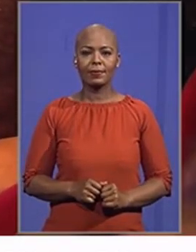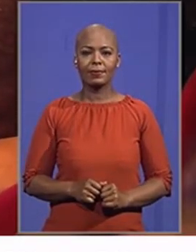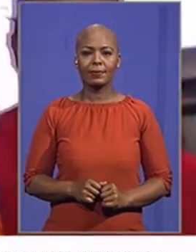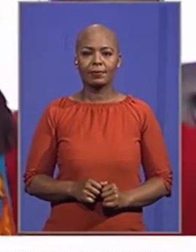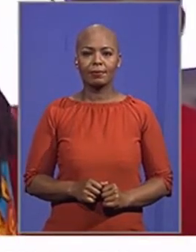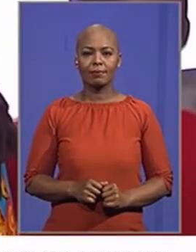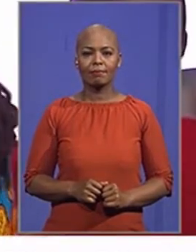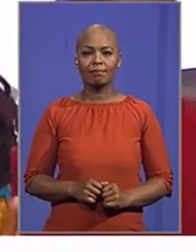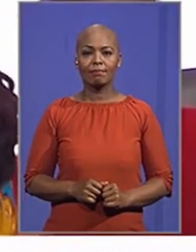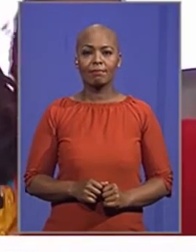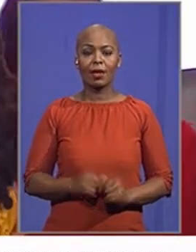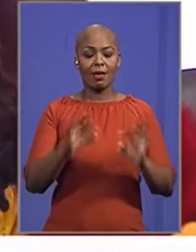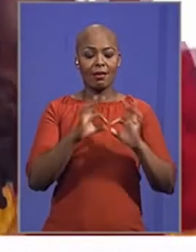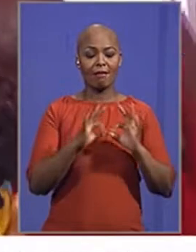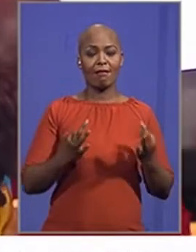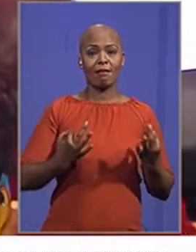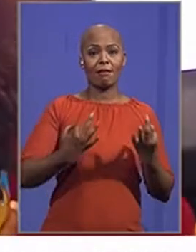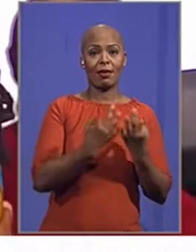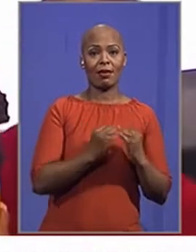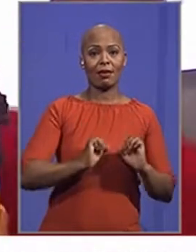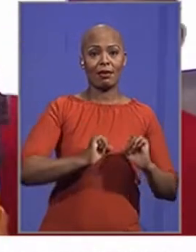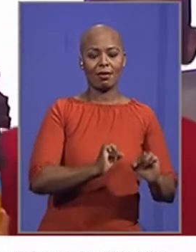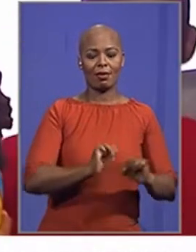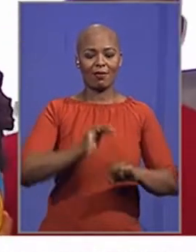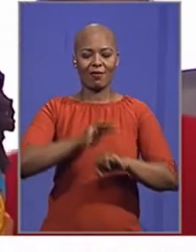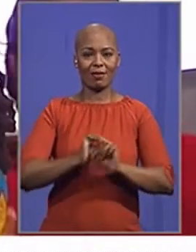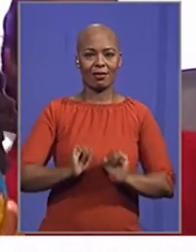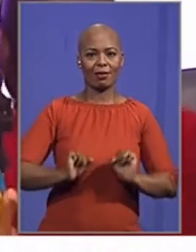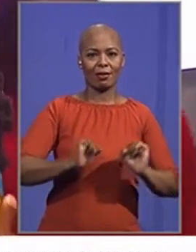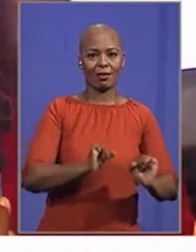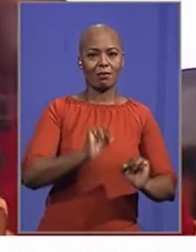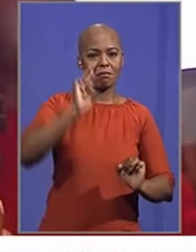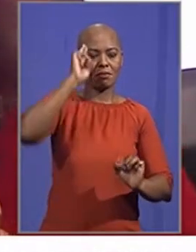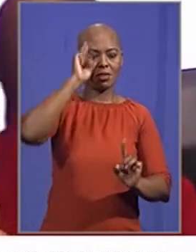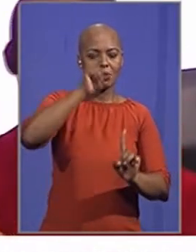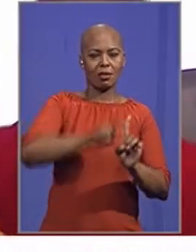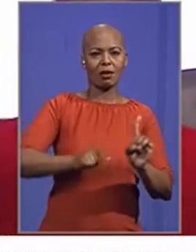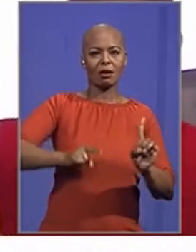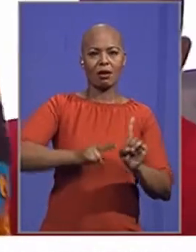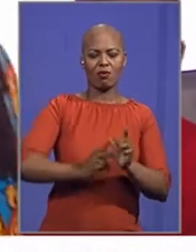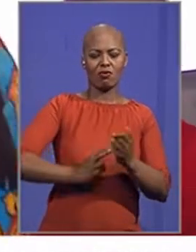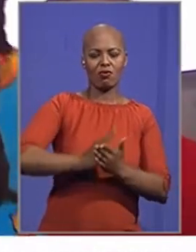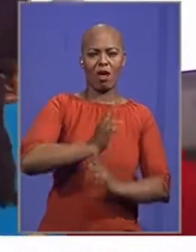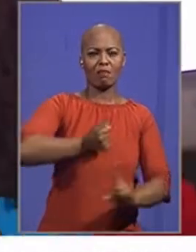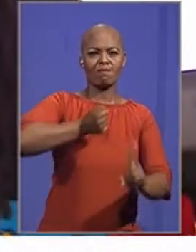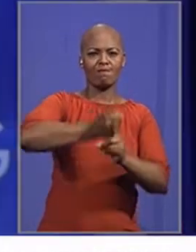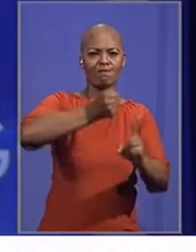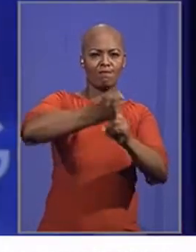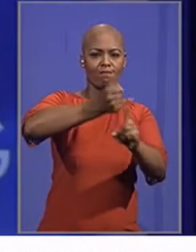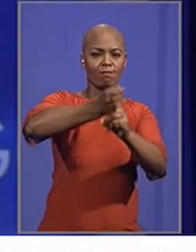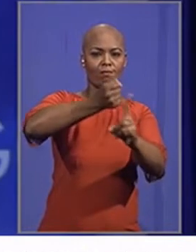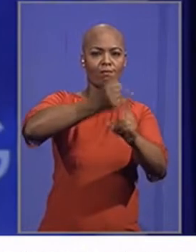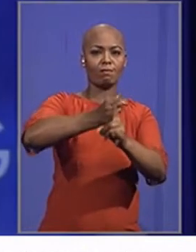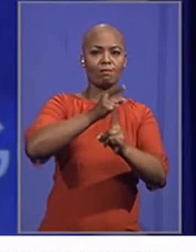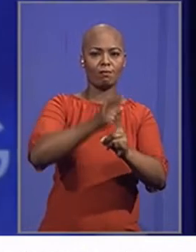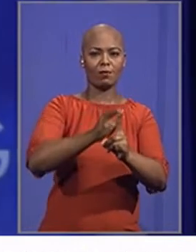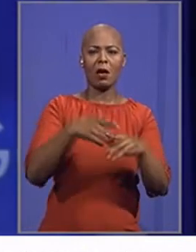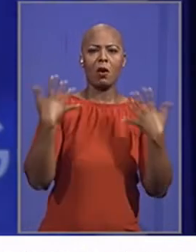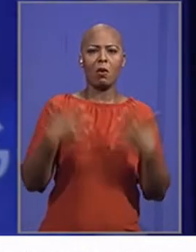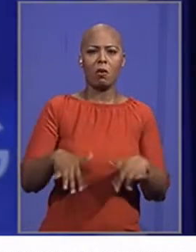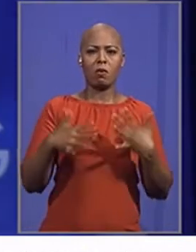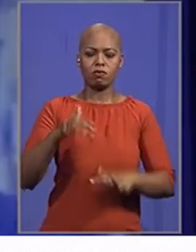Ge Meloko le metswalle e gopola molwela-ditokelo, Kakapa ya sefala, konokono go